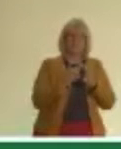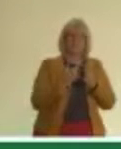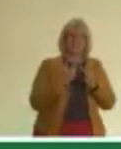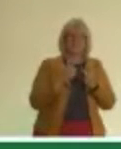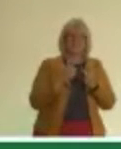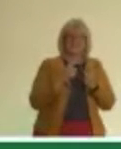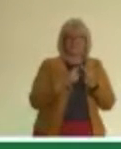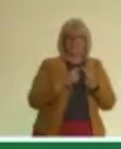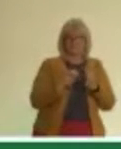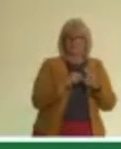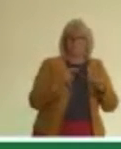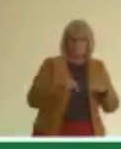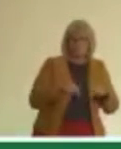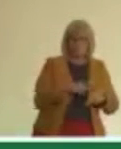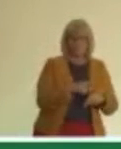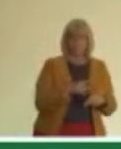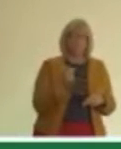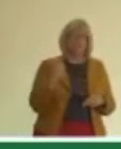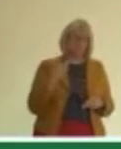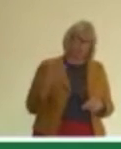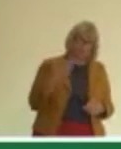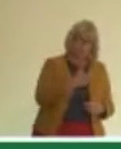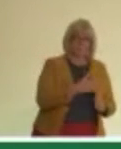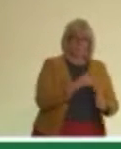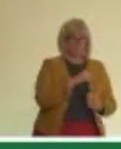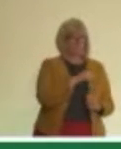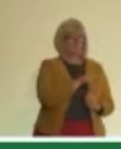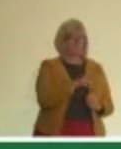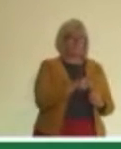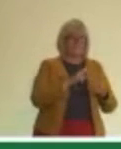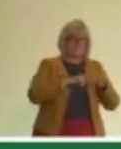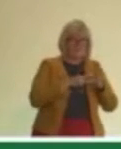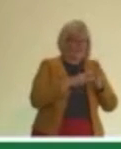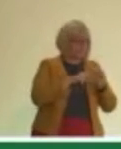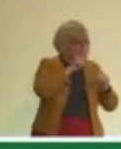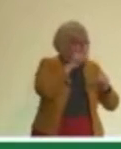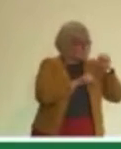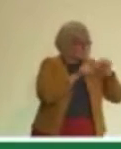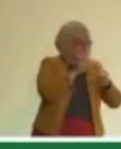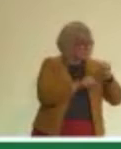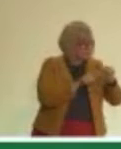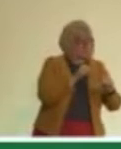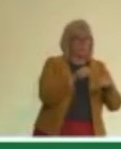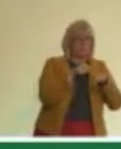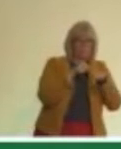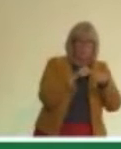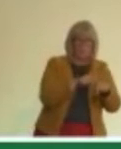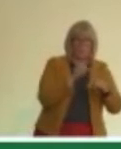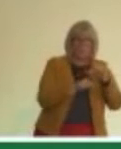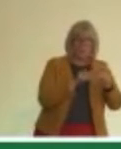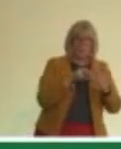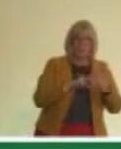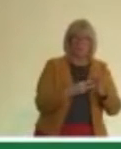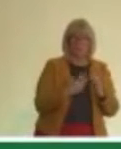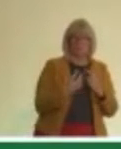the advice of their amazing field organizer, Talia, and they had followed that plan to the letter. They found local